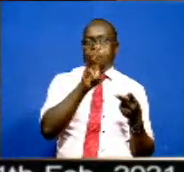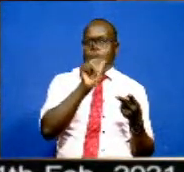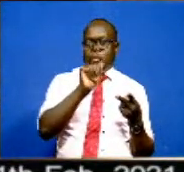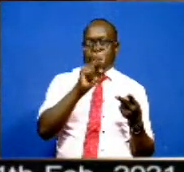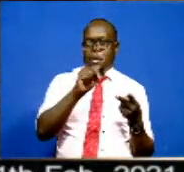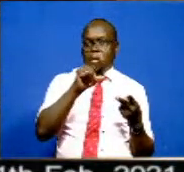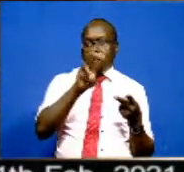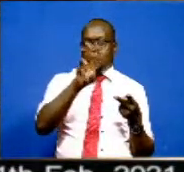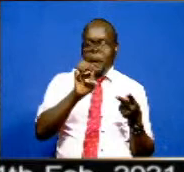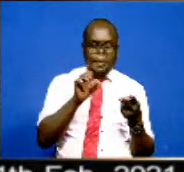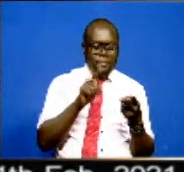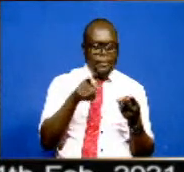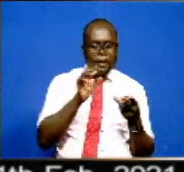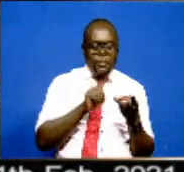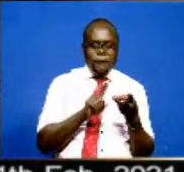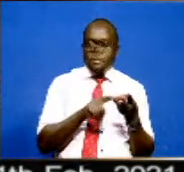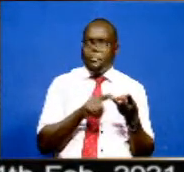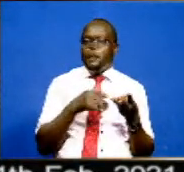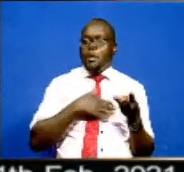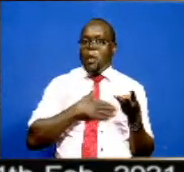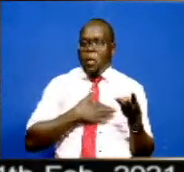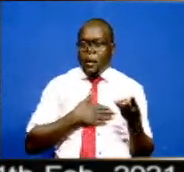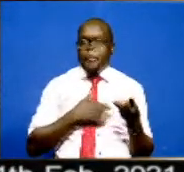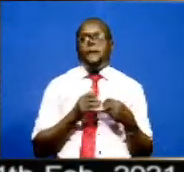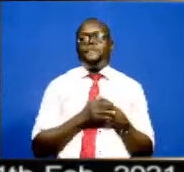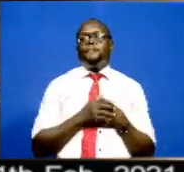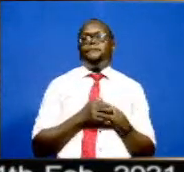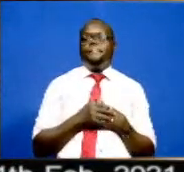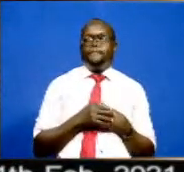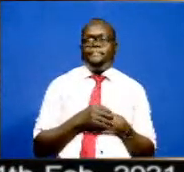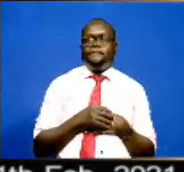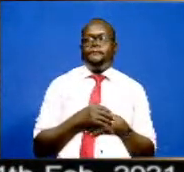there. The Honorable